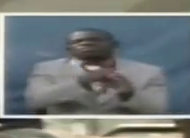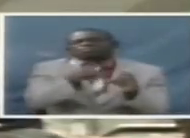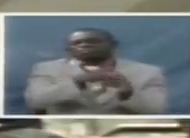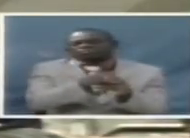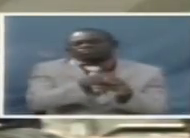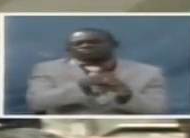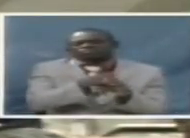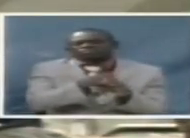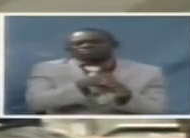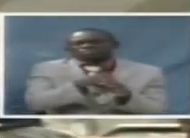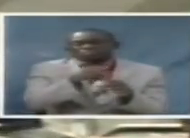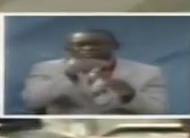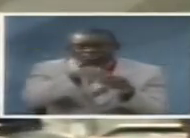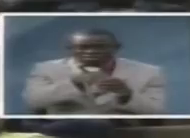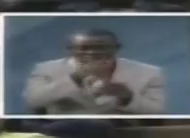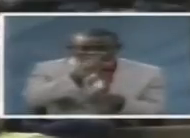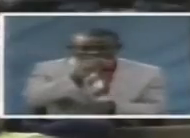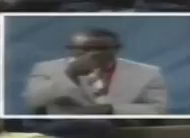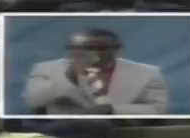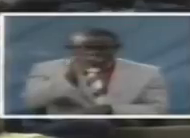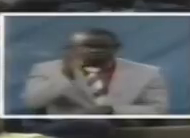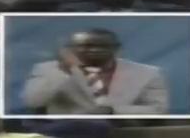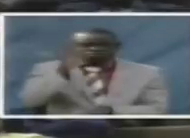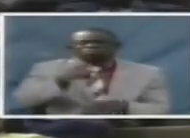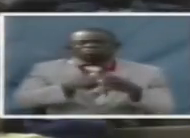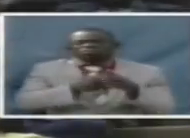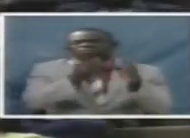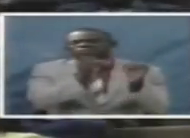take effect in the first quarter of 2018.